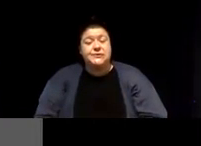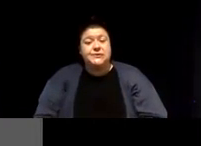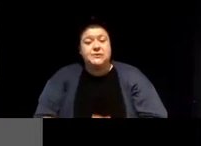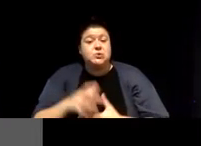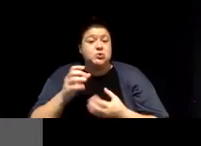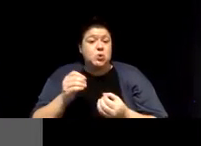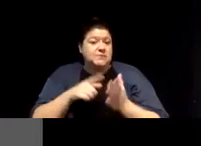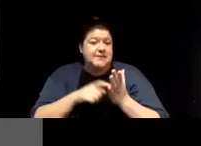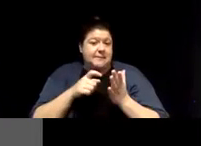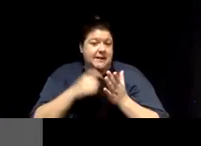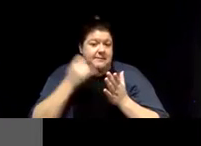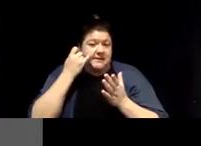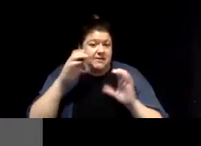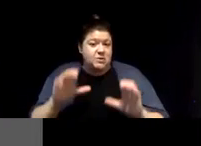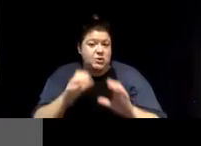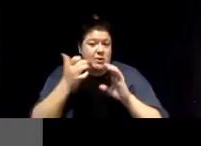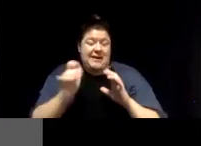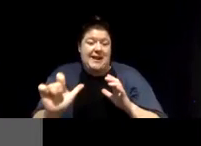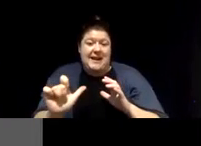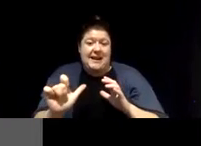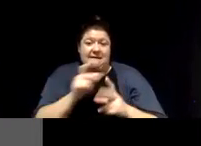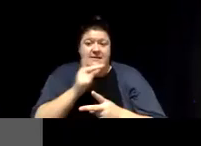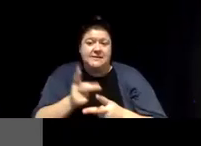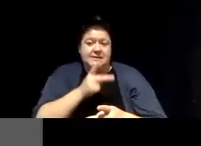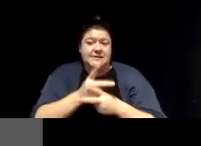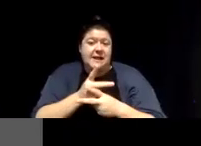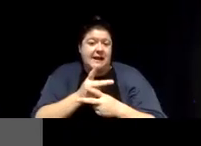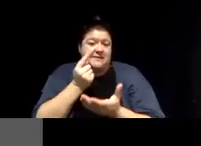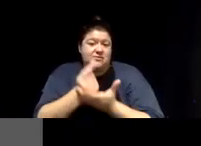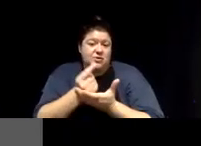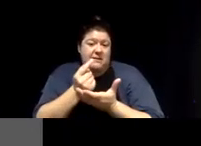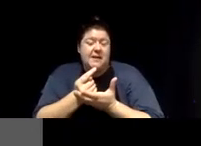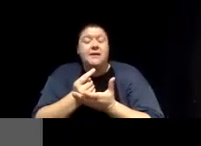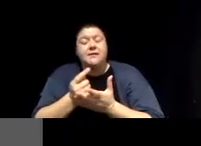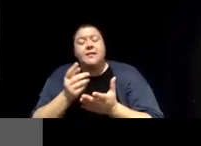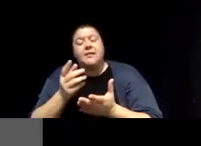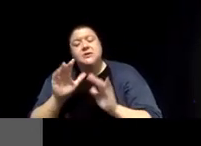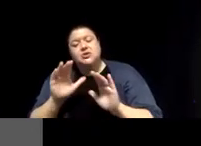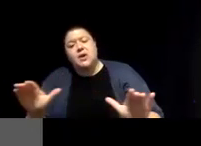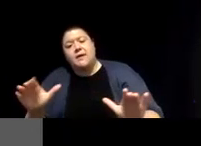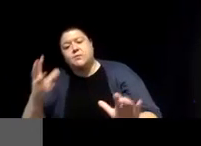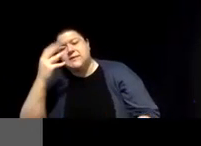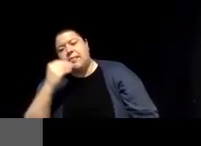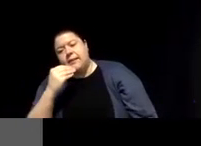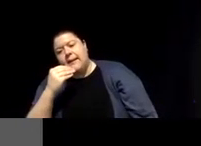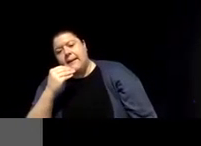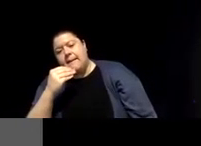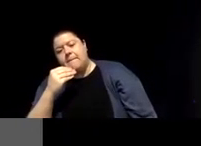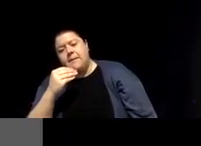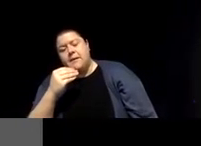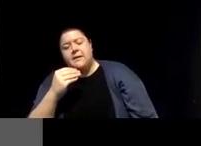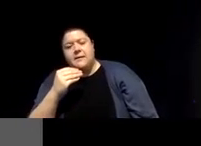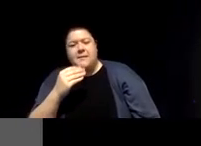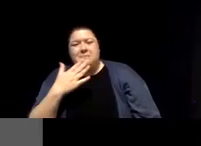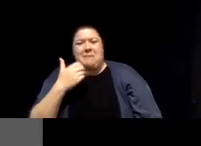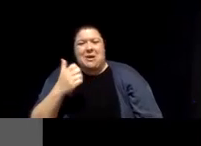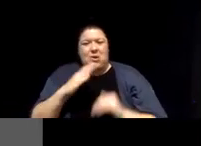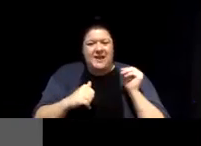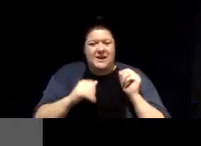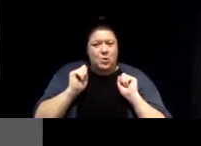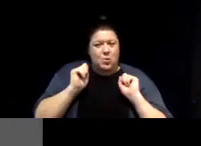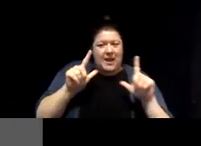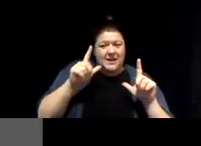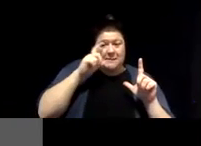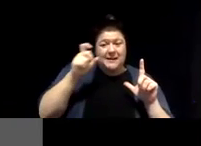if they're doing any sort of treatments, they'll just put the child to sleep rather than working on them awake because they want to